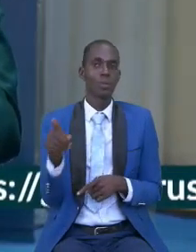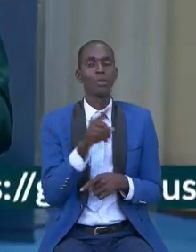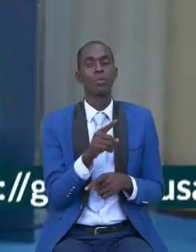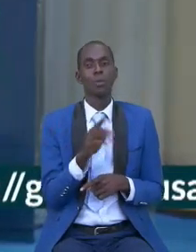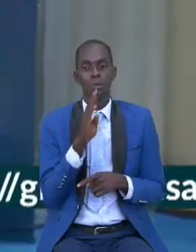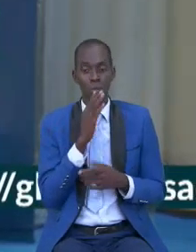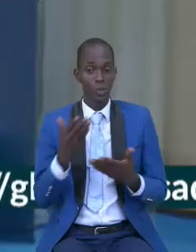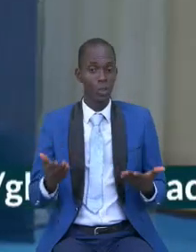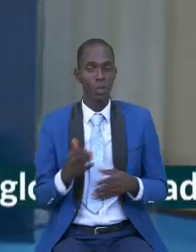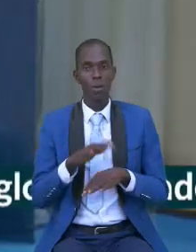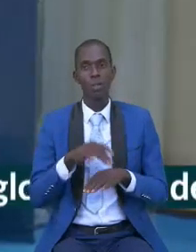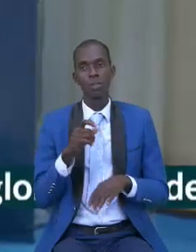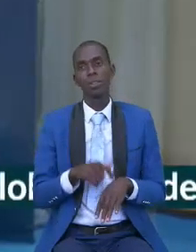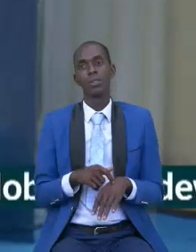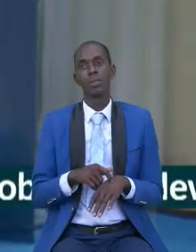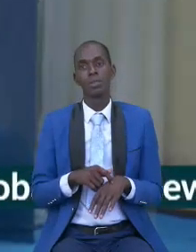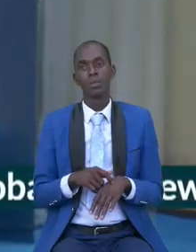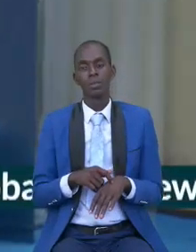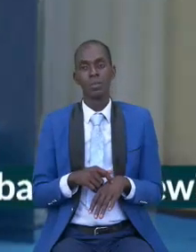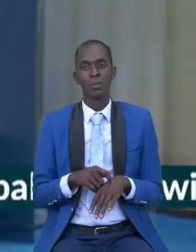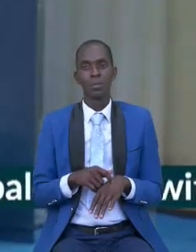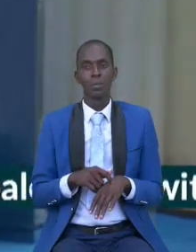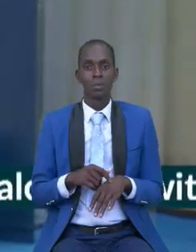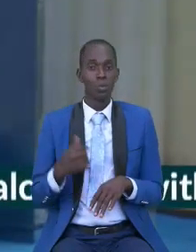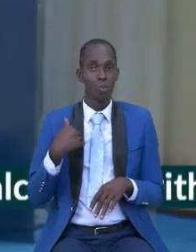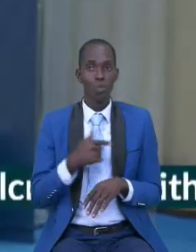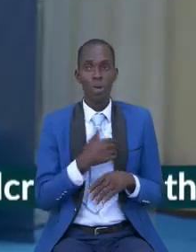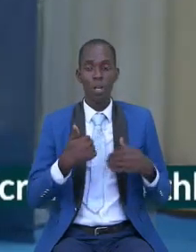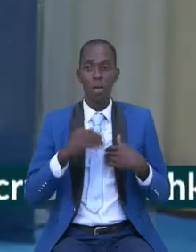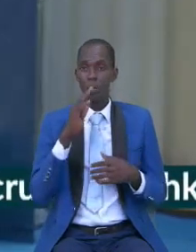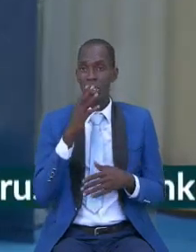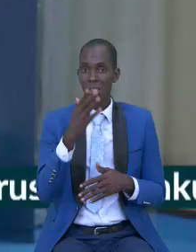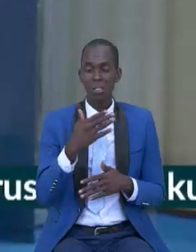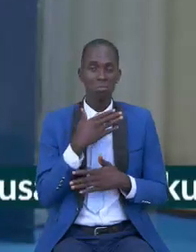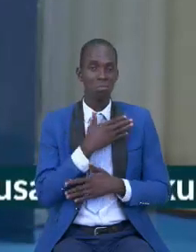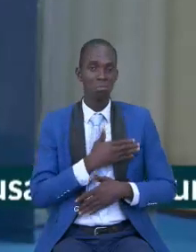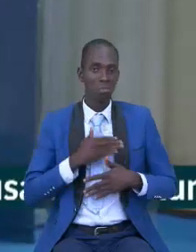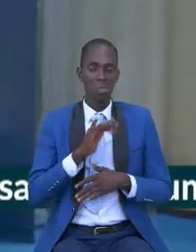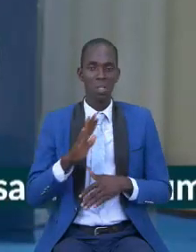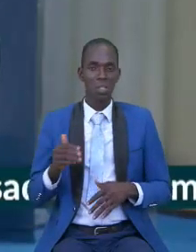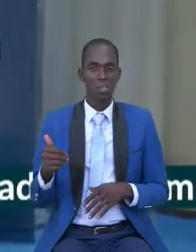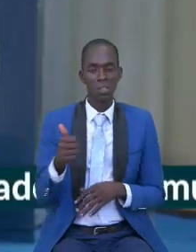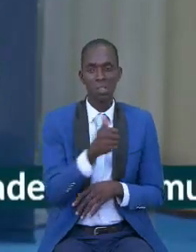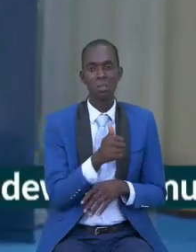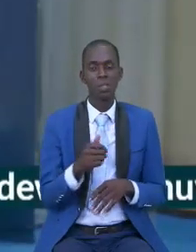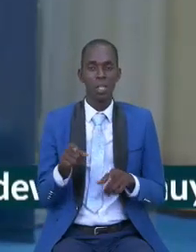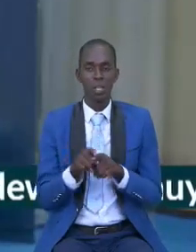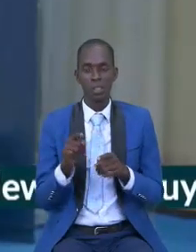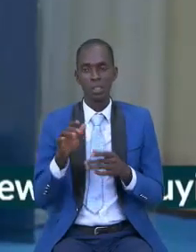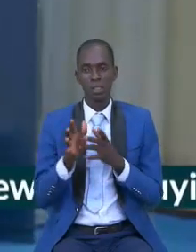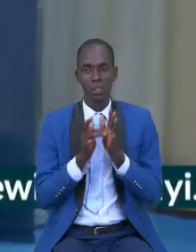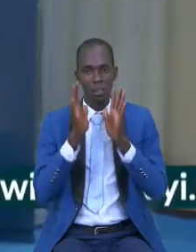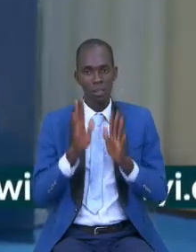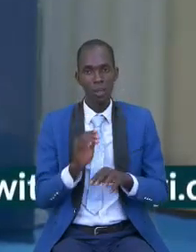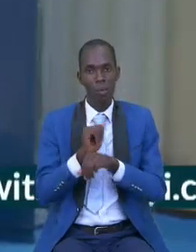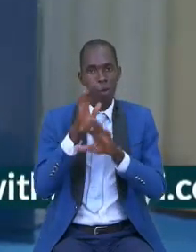time. We have been there enjoying ourselves, Christian workers, ministers of the gospel, and you are businessmen